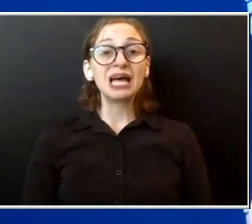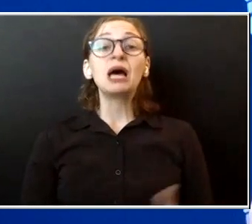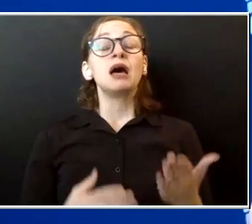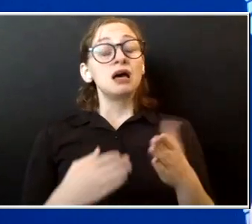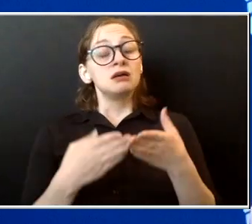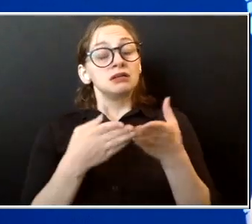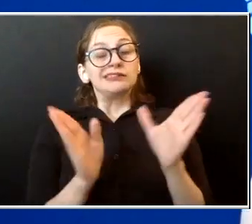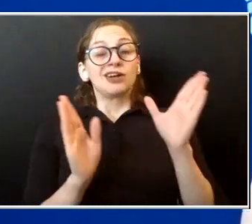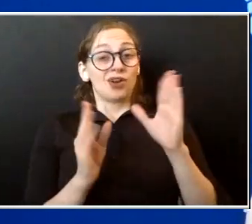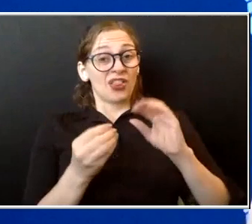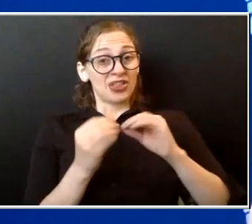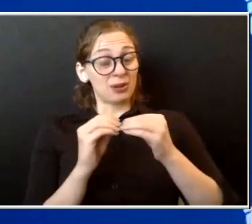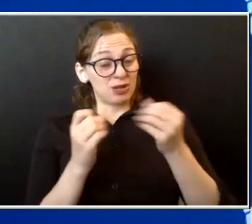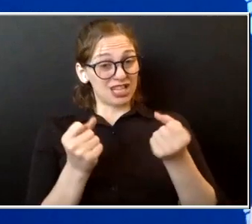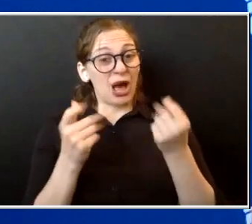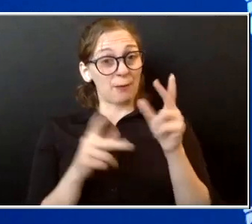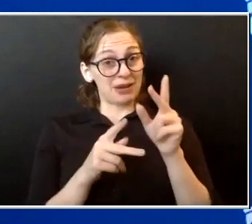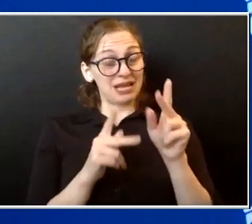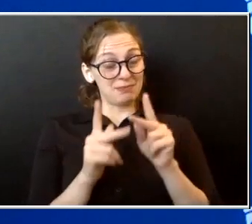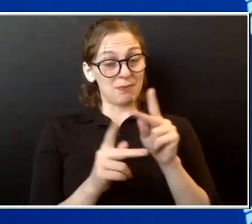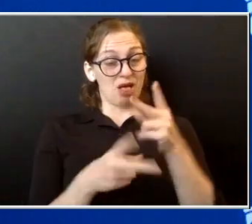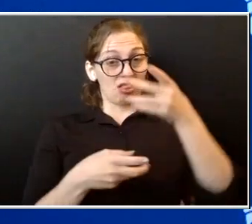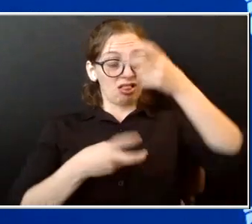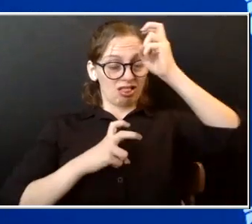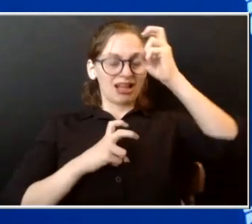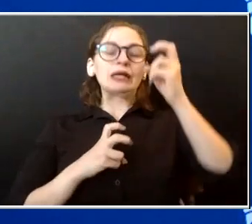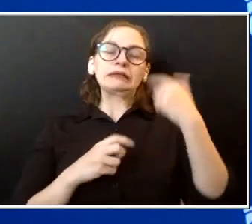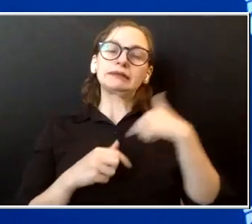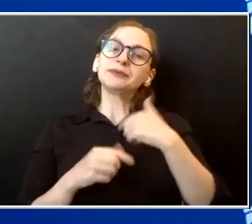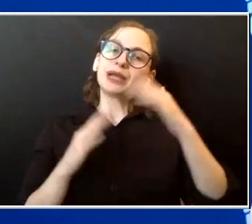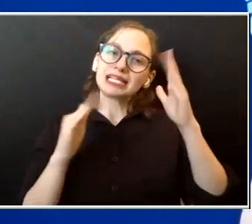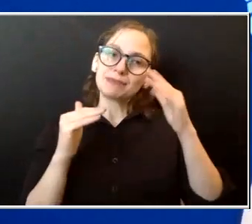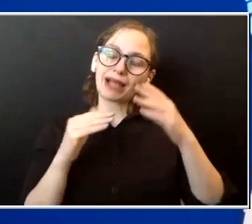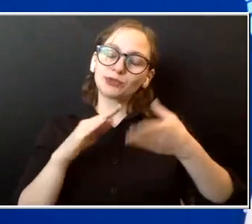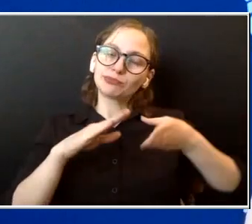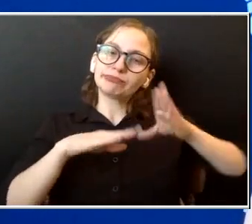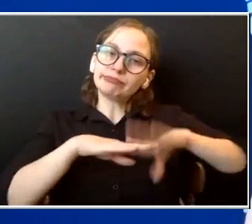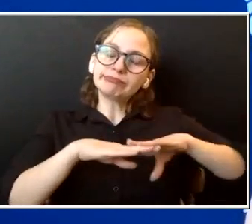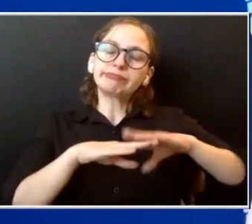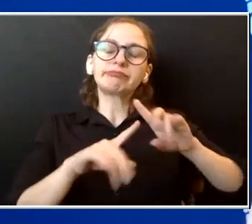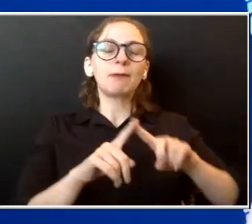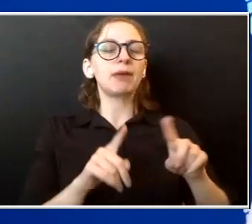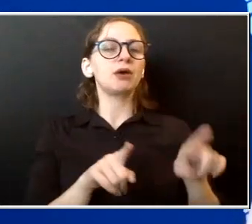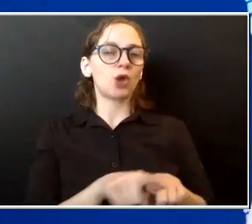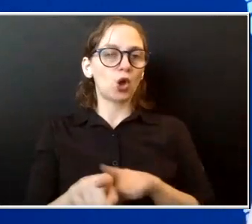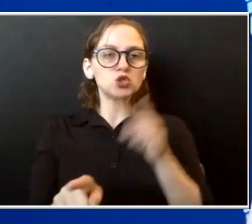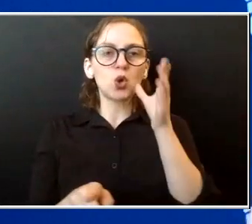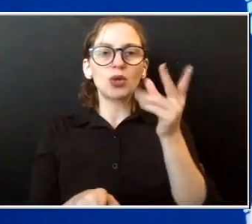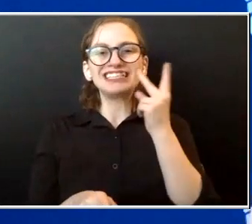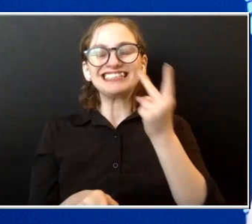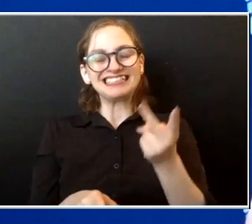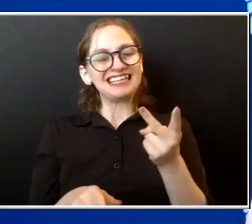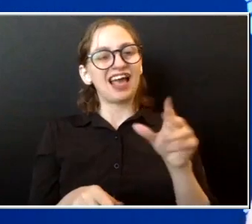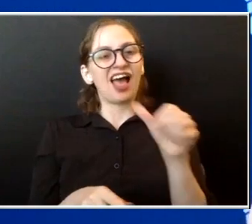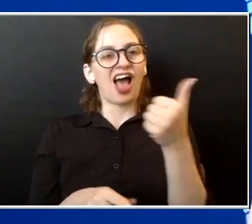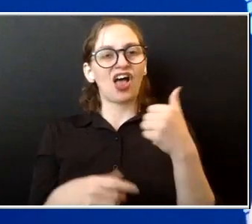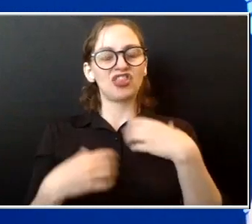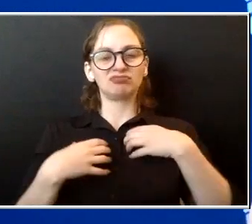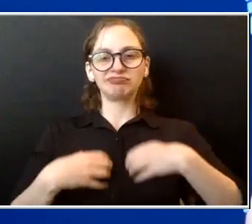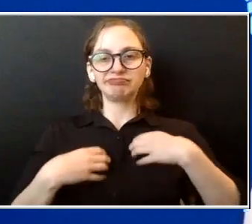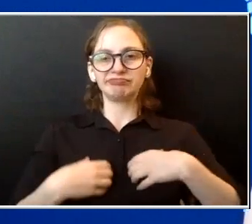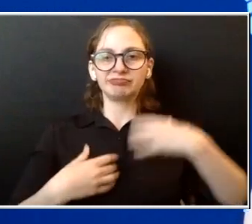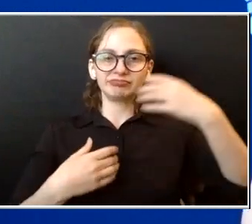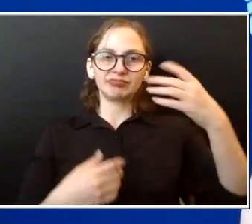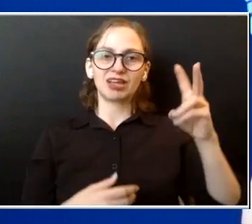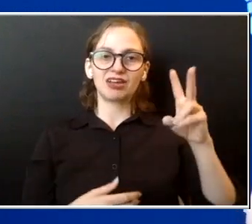bit, just like you said. But of course, we are going to be dealing with other respiratory viruses, the common cough and cold coronaviruses,